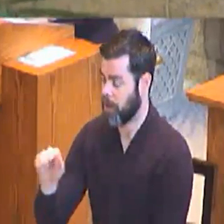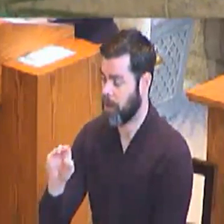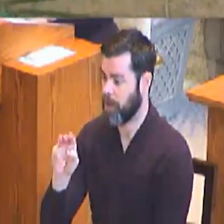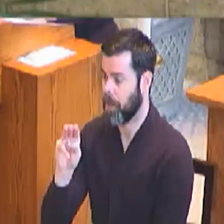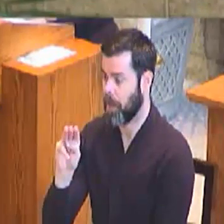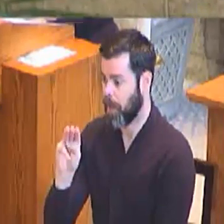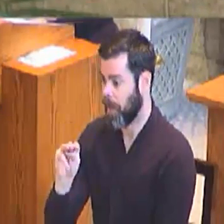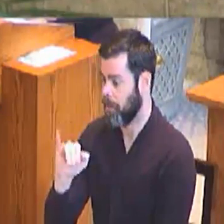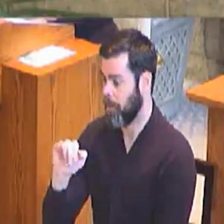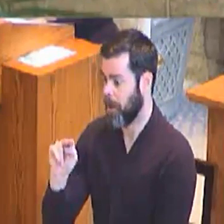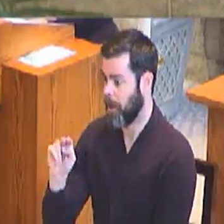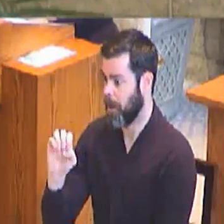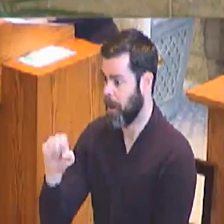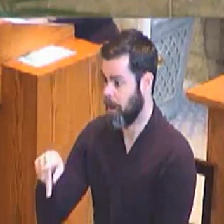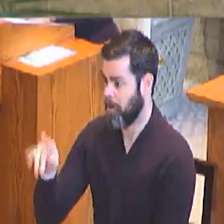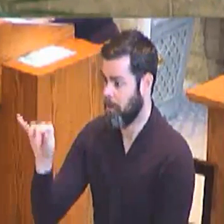to